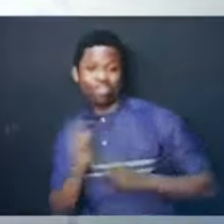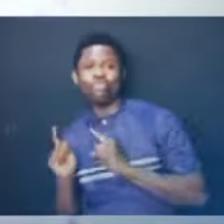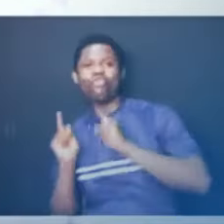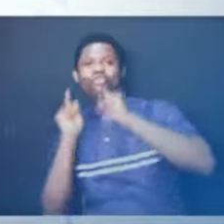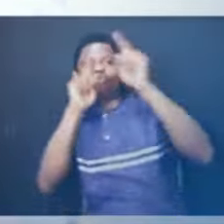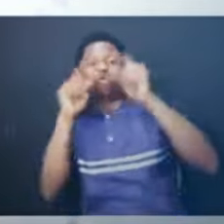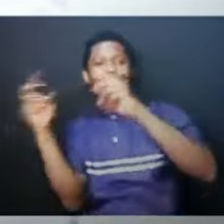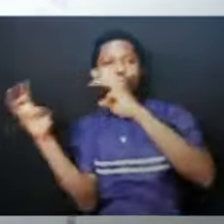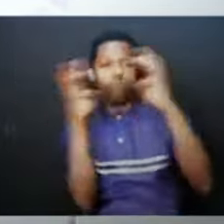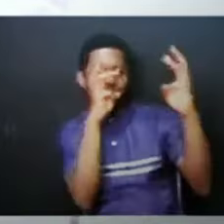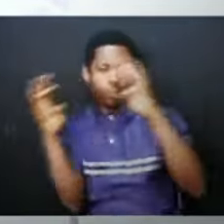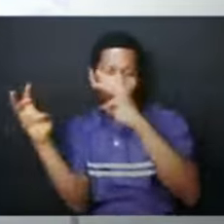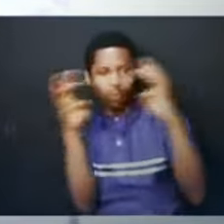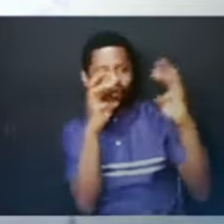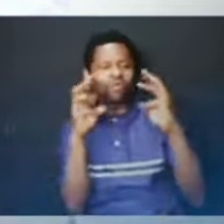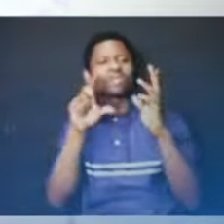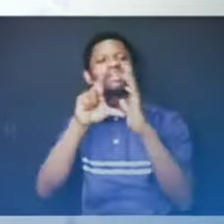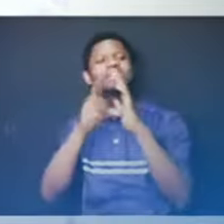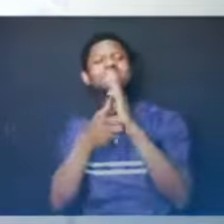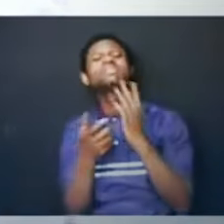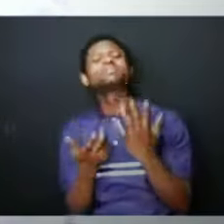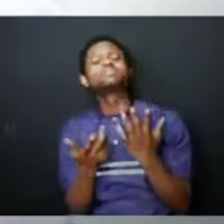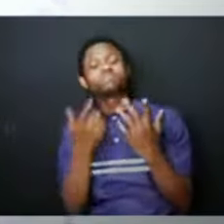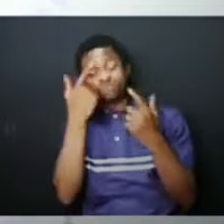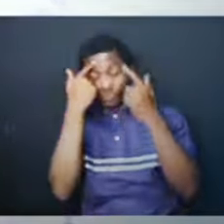because of the nation Israel,